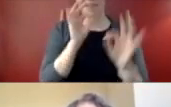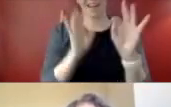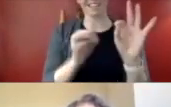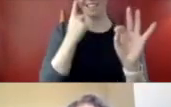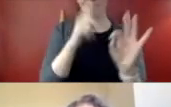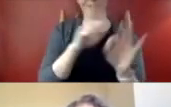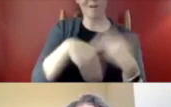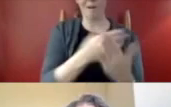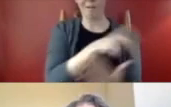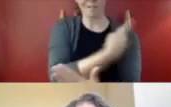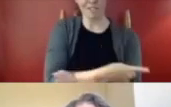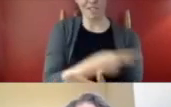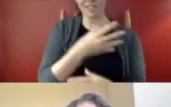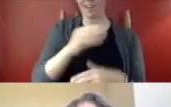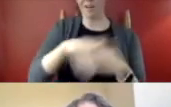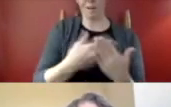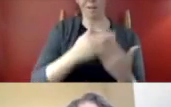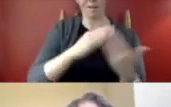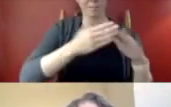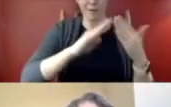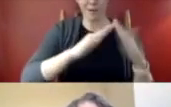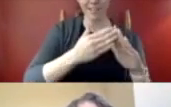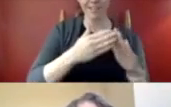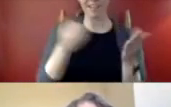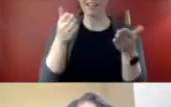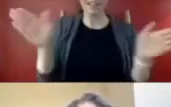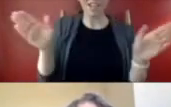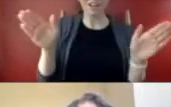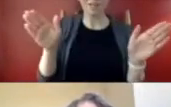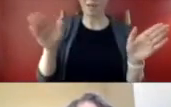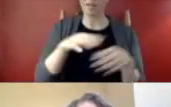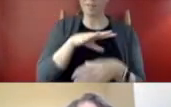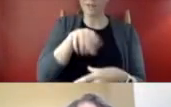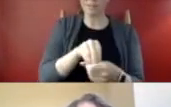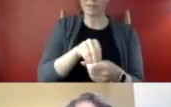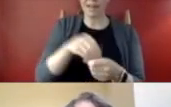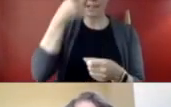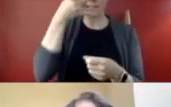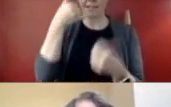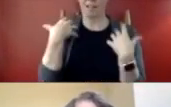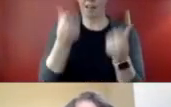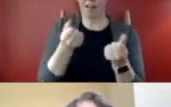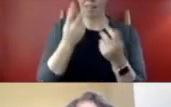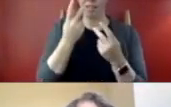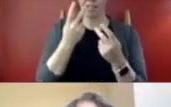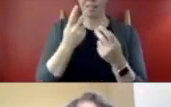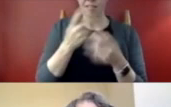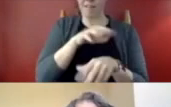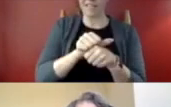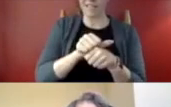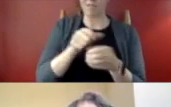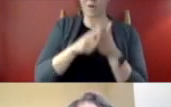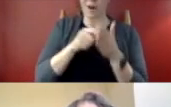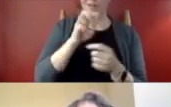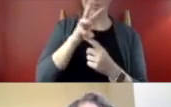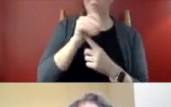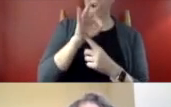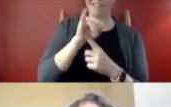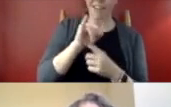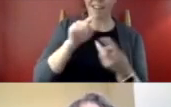all communities. In general, participating in a telehealth visit requires access to Wi-Fi, privacy, and